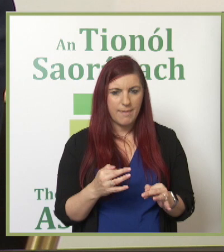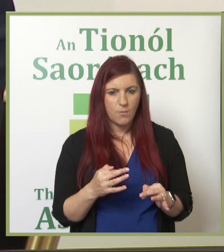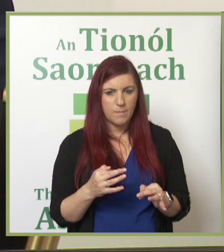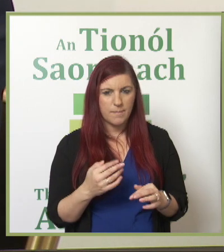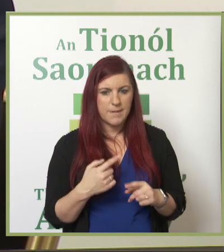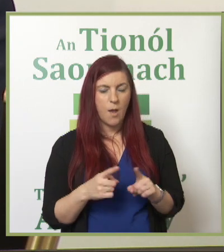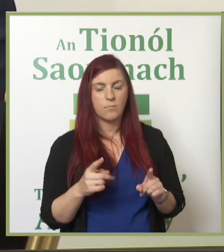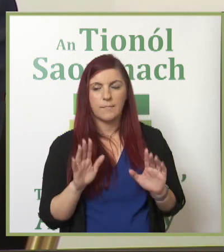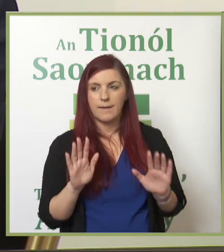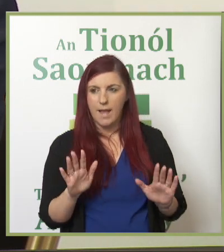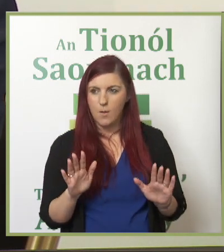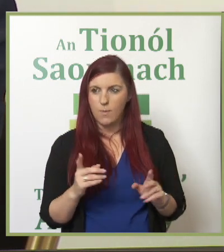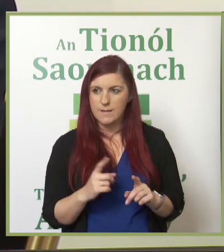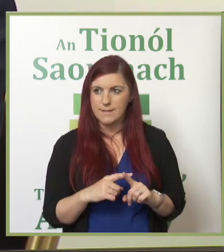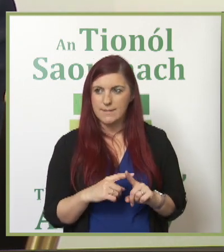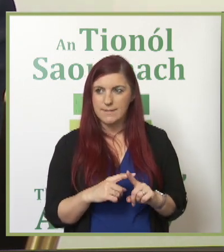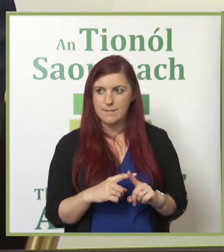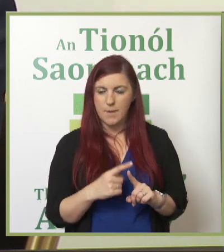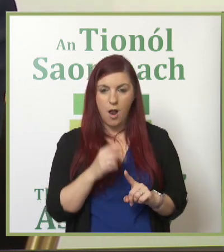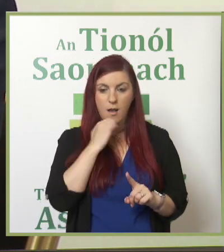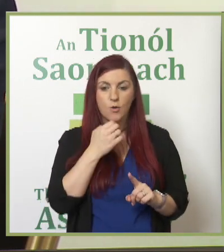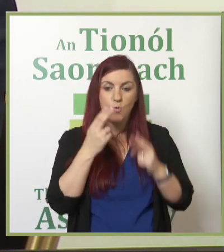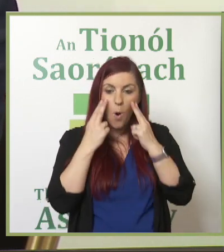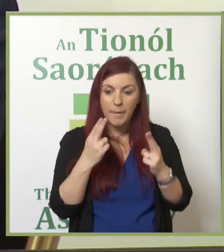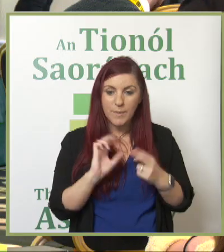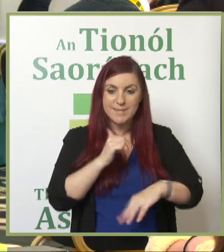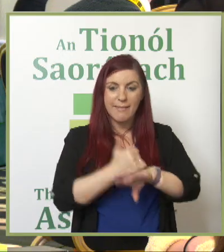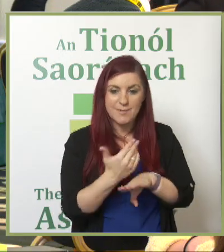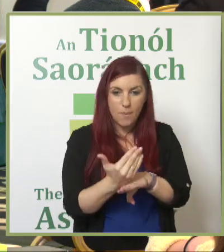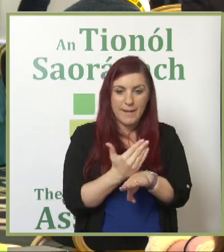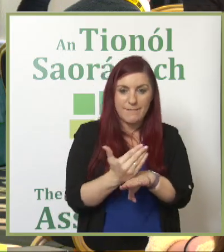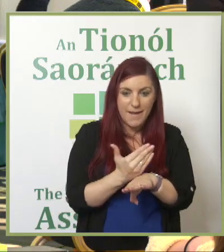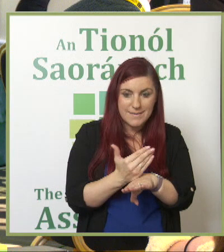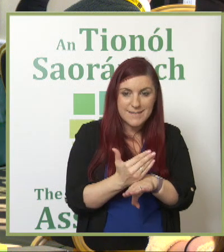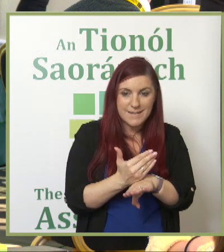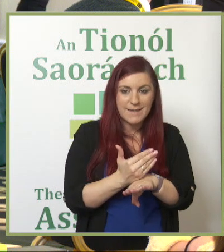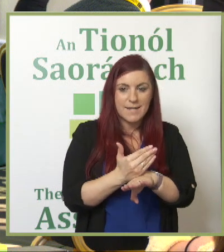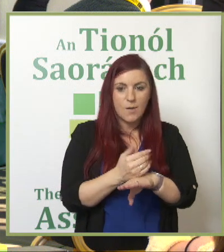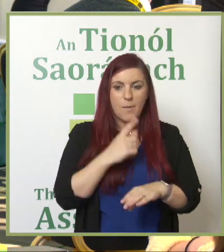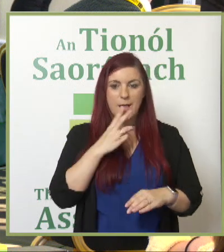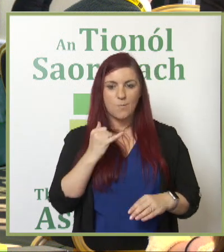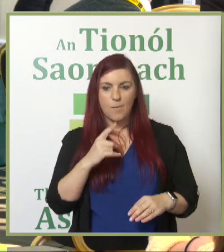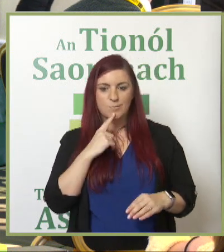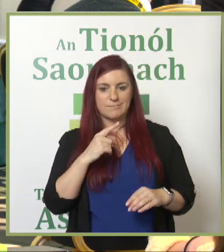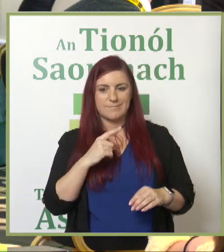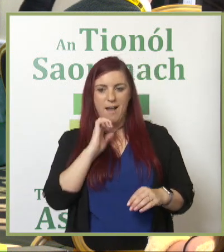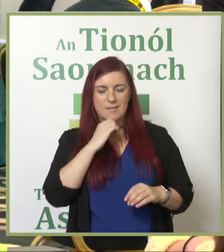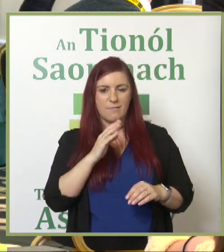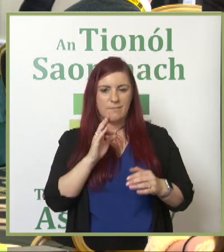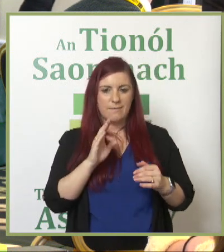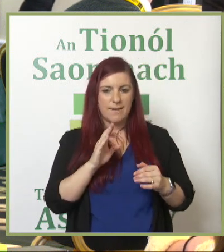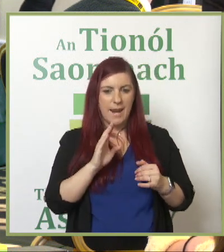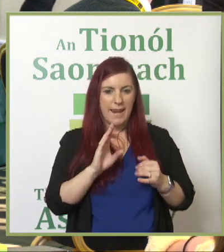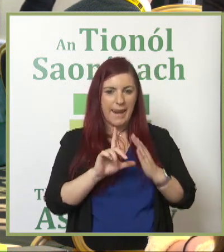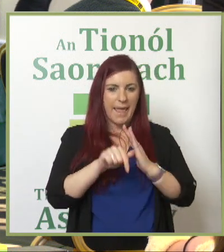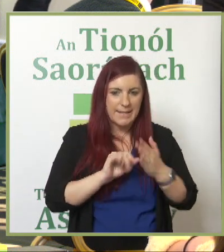Oireachtas establishing this Assembly and us getting up and running and ready for today, today is our opportunity, as Paul said, to invite anybody who's interested in being